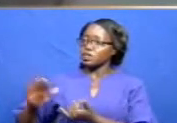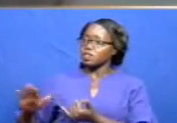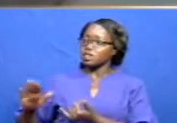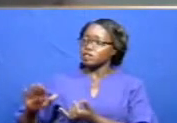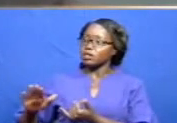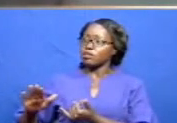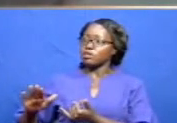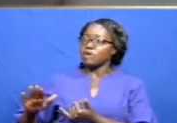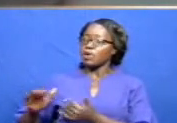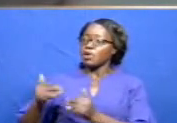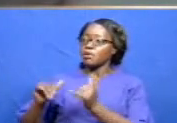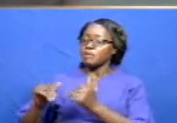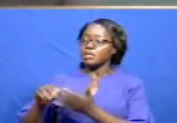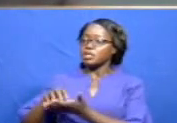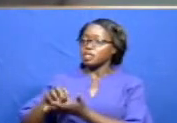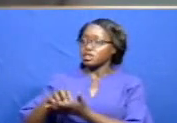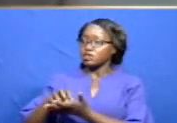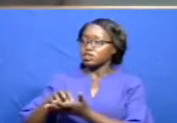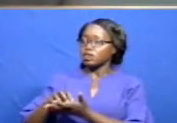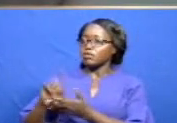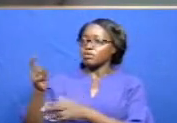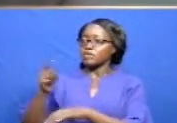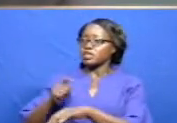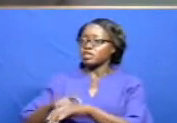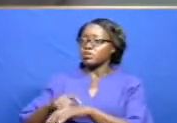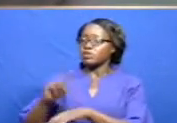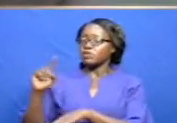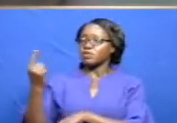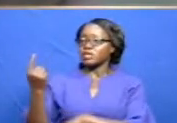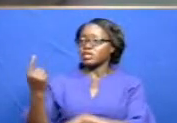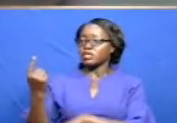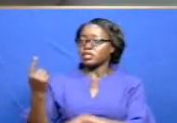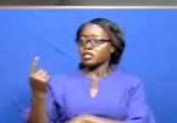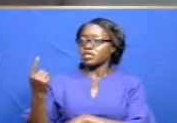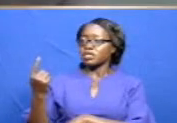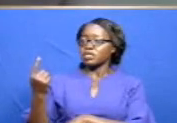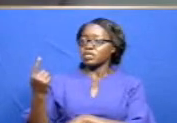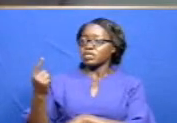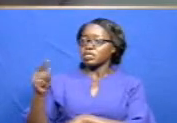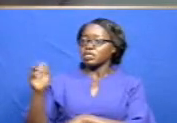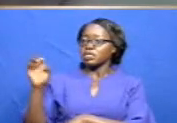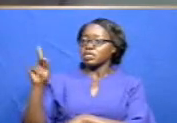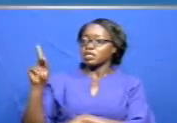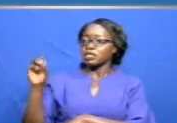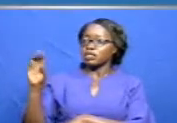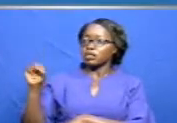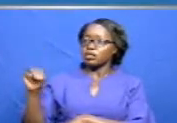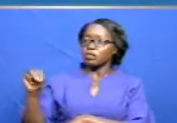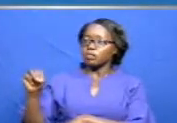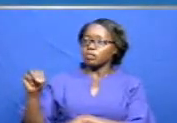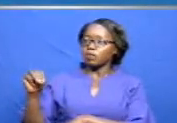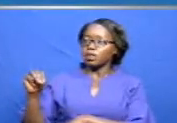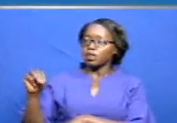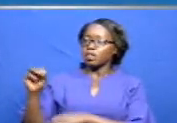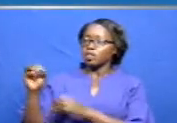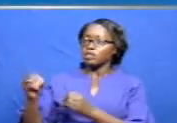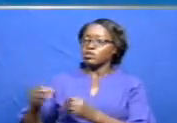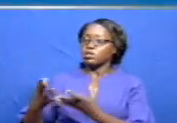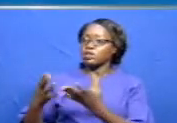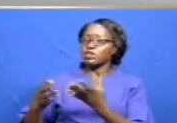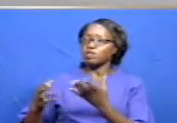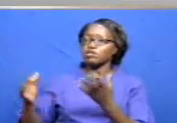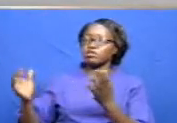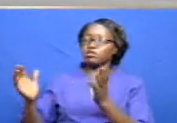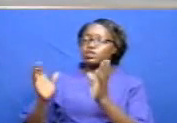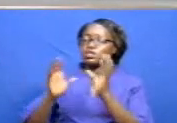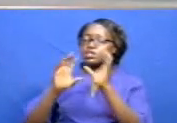stations. For the first time, we are the first telco in the world to deploy aerial base stations in a commercial